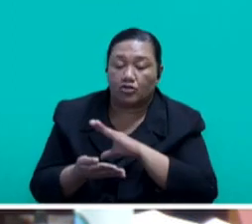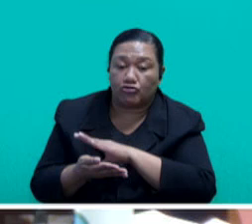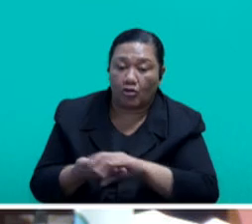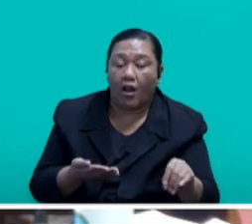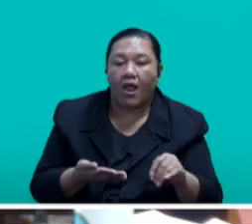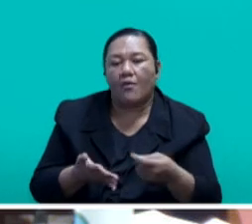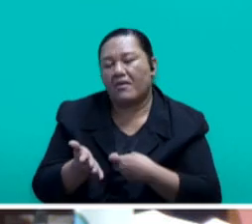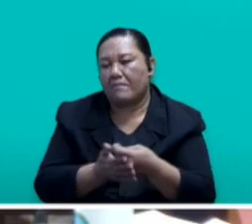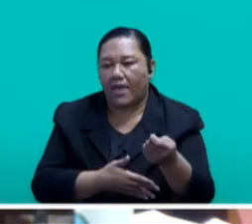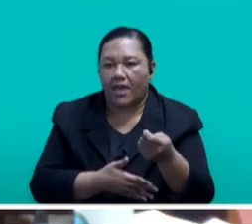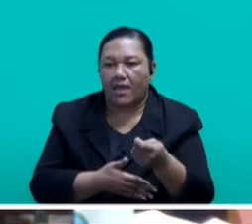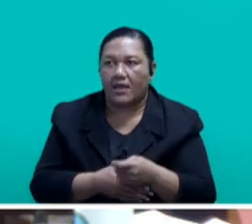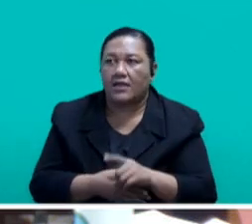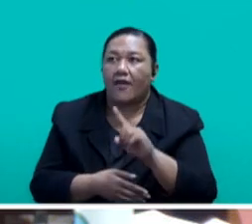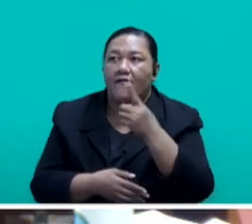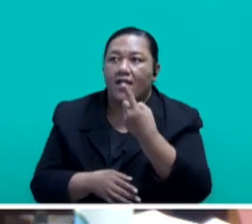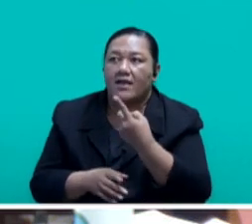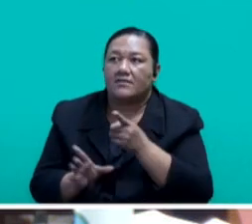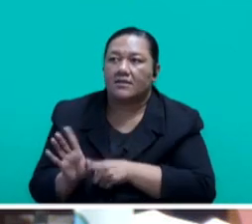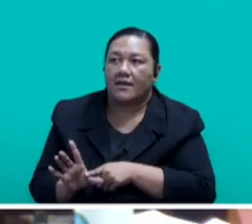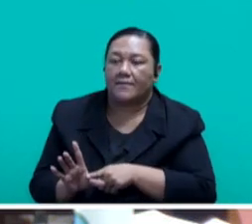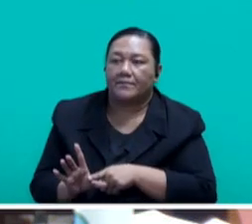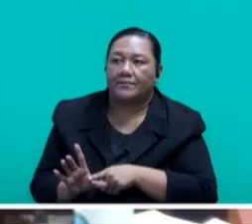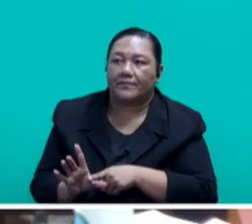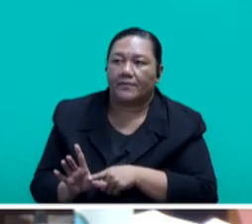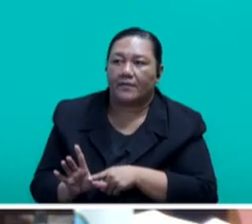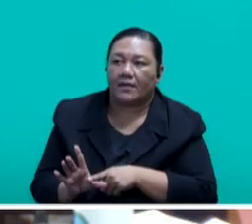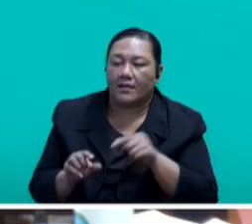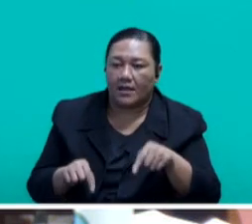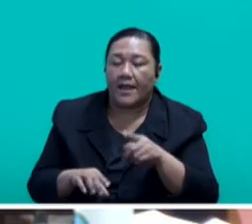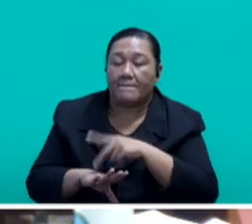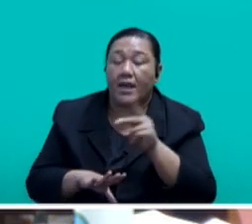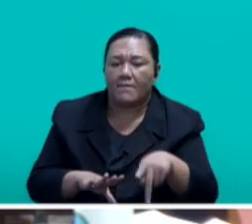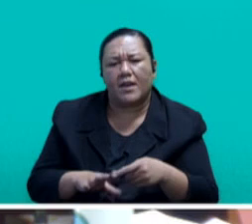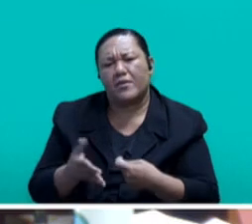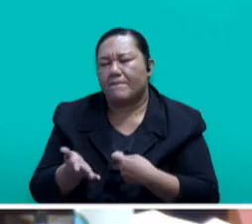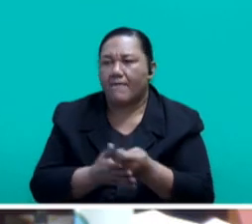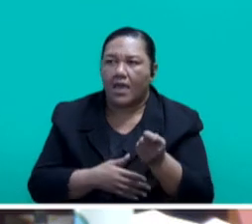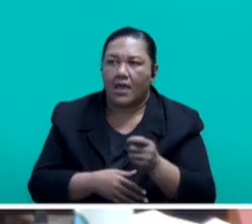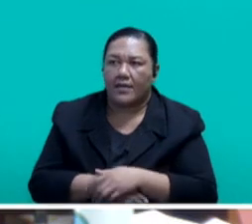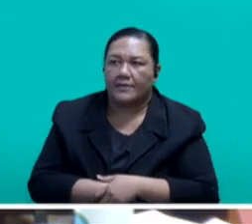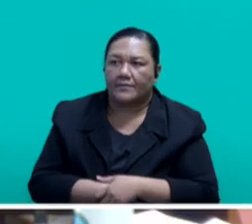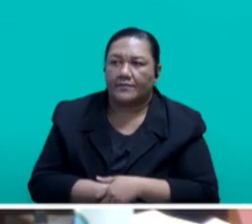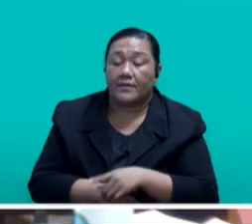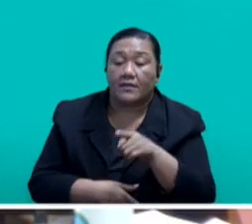in office. Mr. Speaker, the opposition appears to have very short